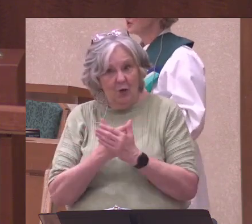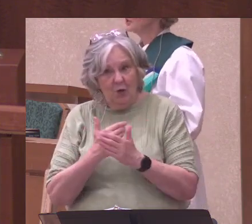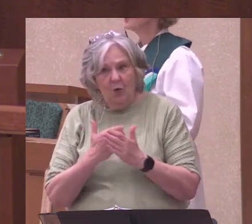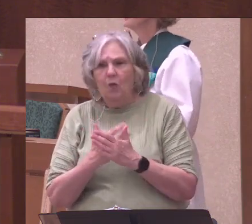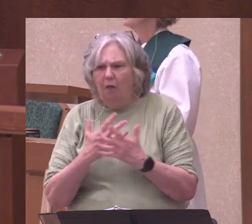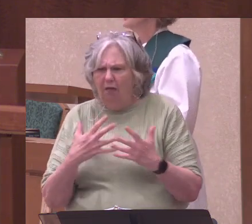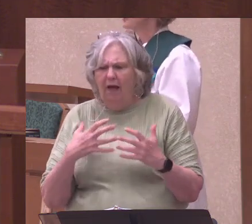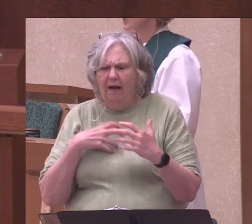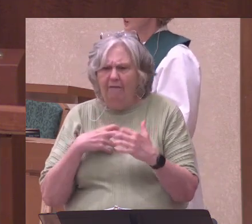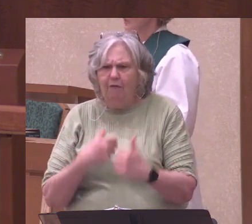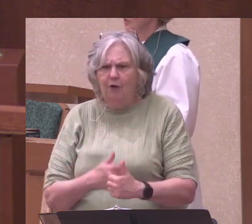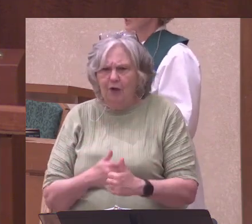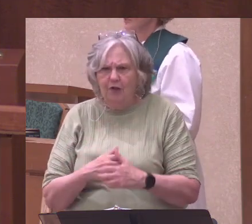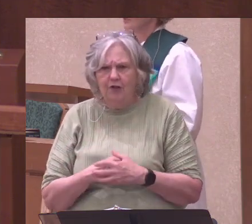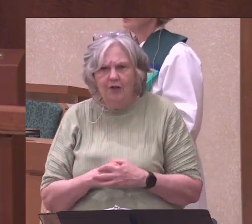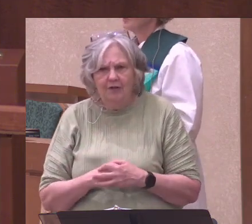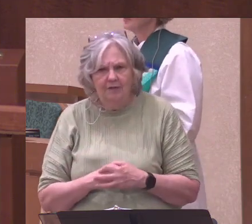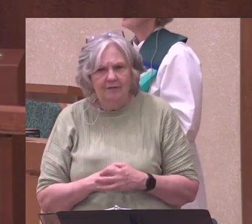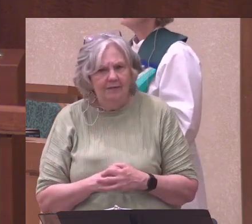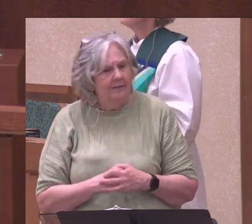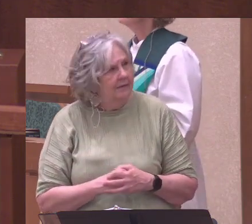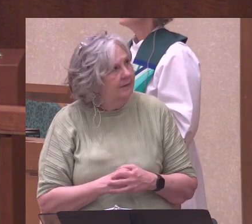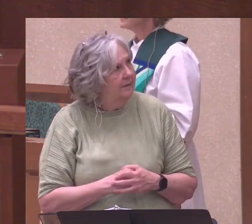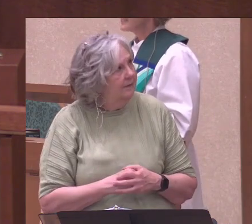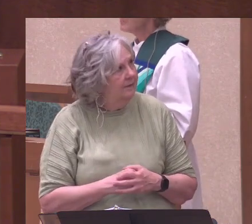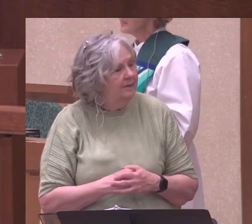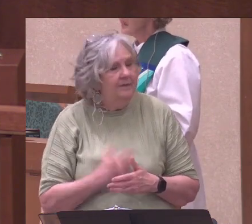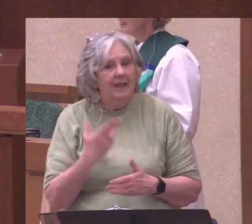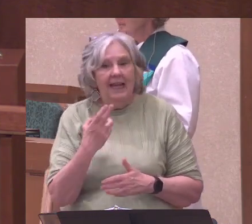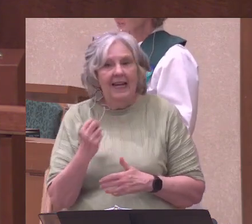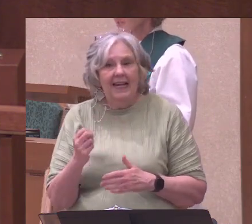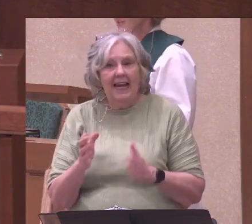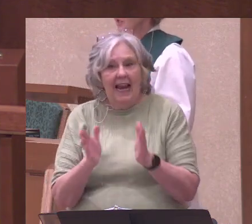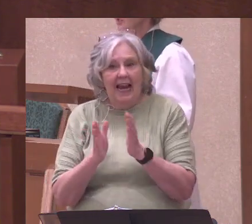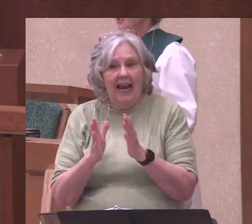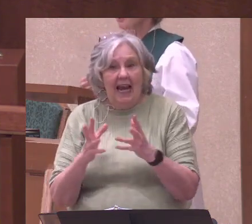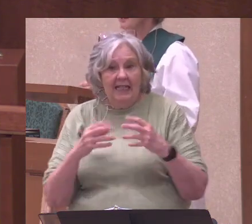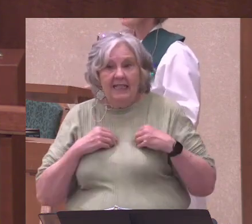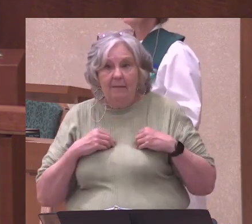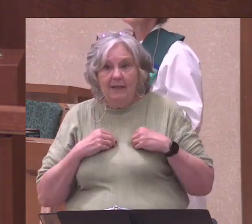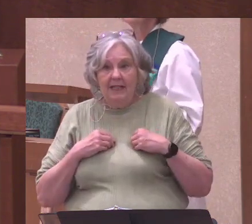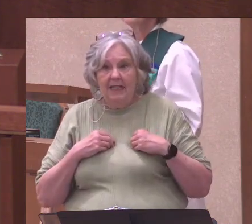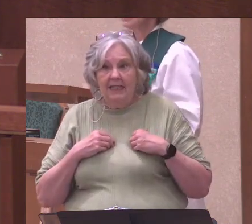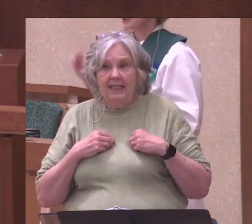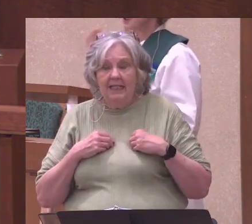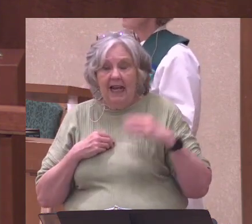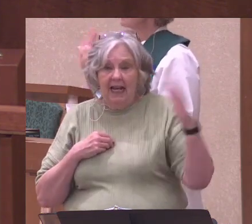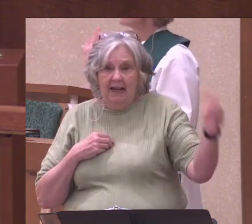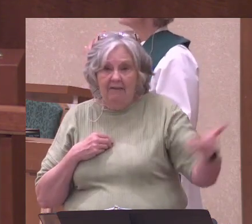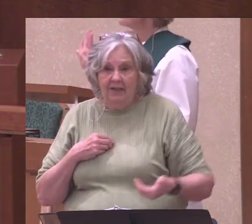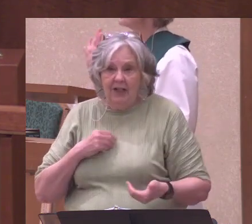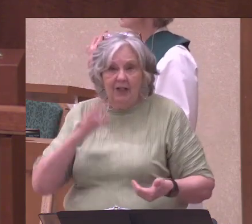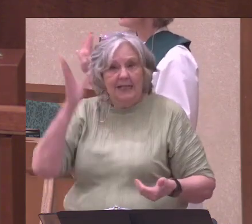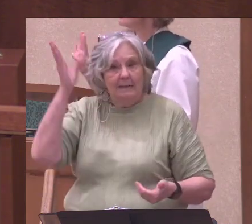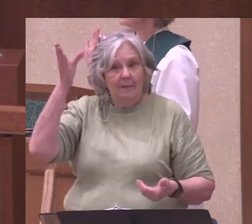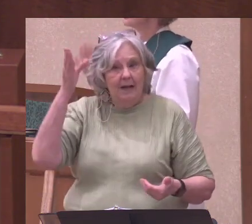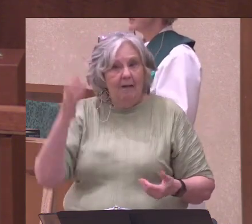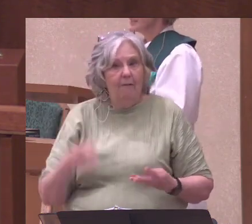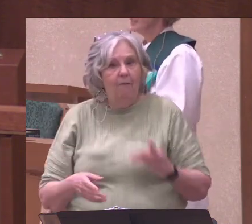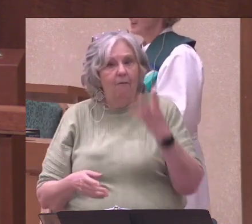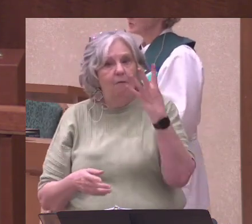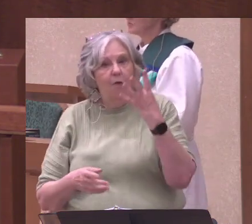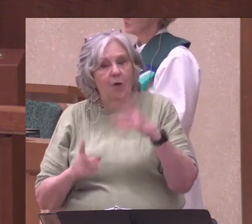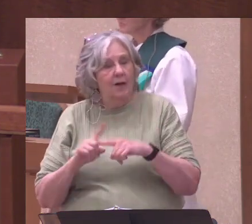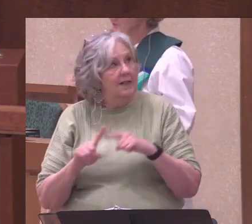of courage and unselfishness. He accepted an invitation to speak to kids in 4 different